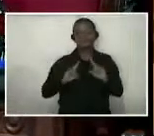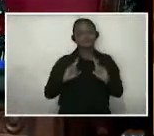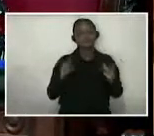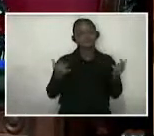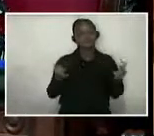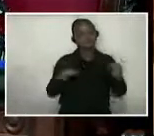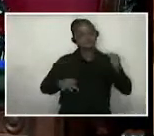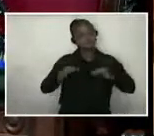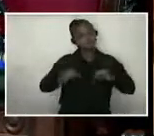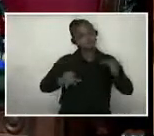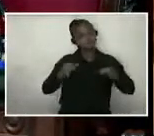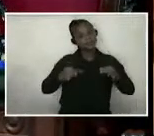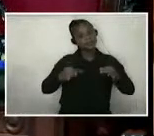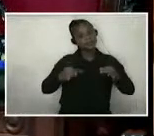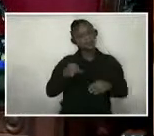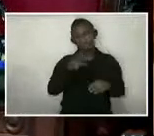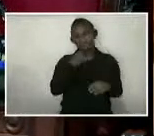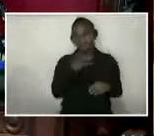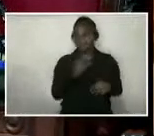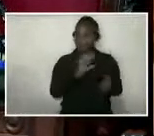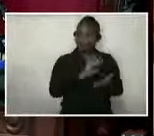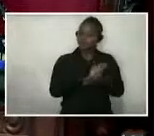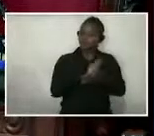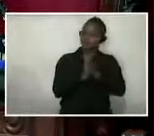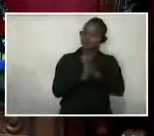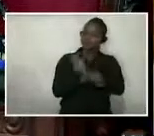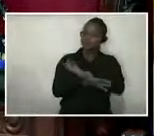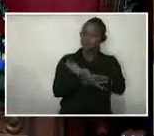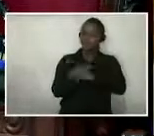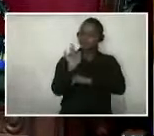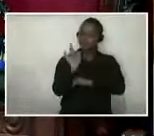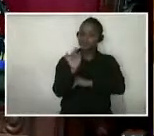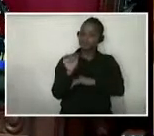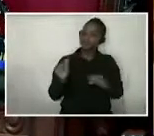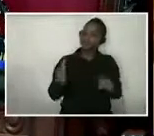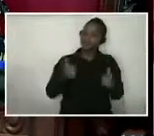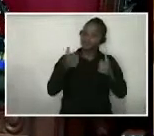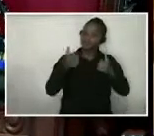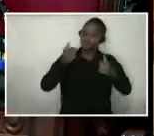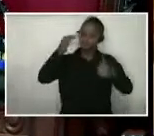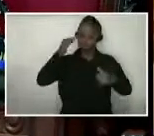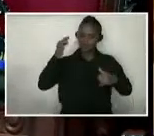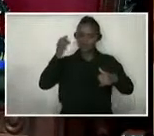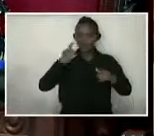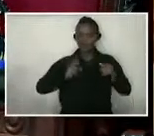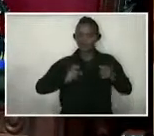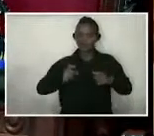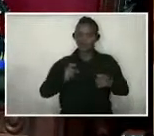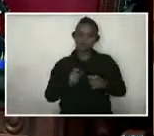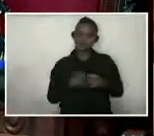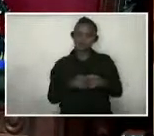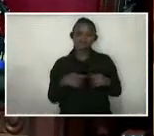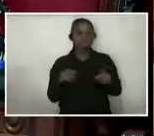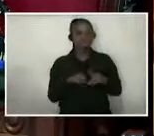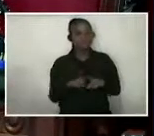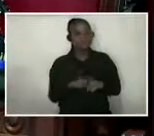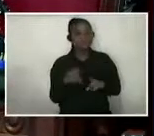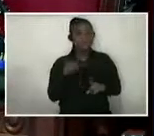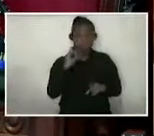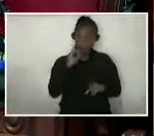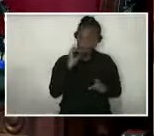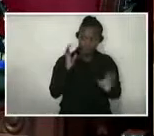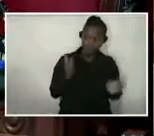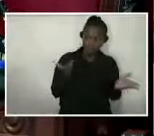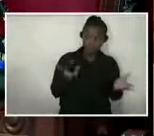to be extremely damaging for good governance, as evidenced in Johannesburg, Tshwane, and Nelson Mandela Bay. The